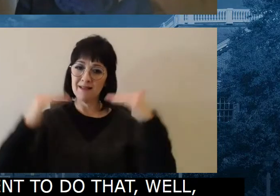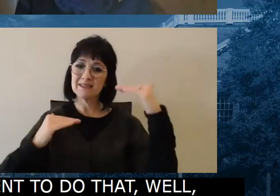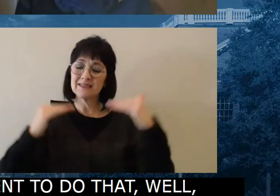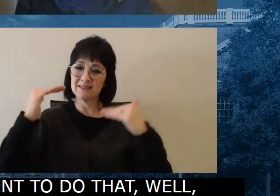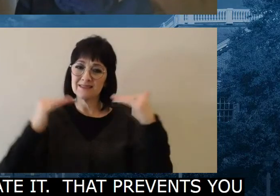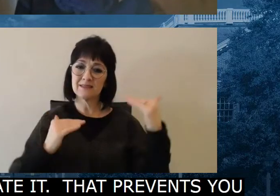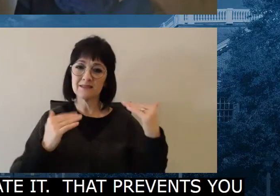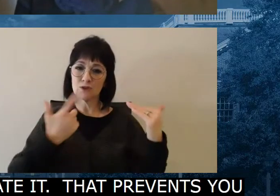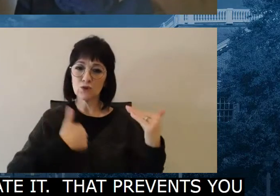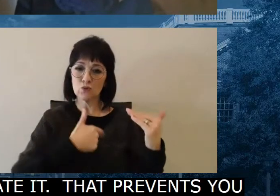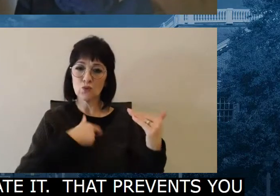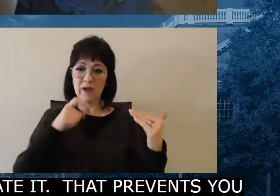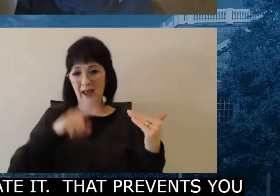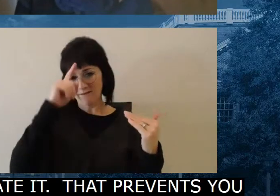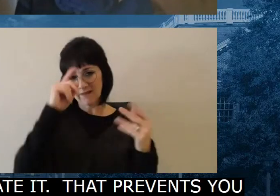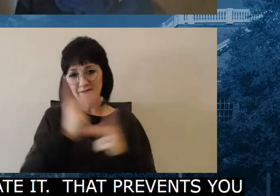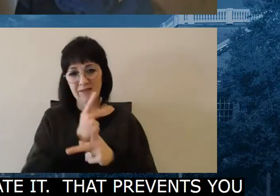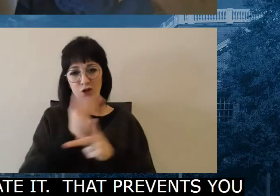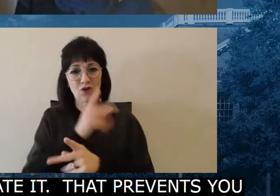to strike.